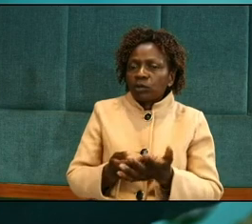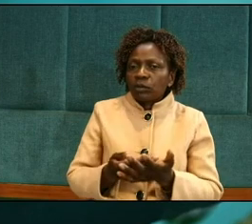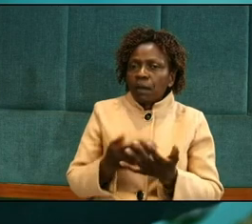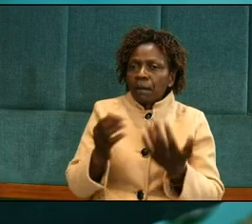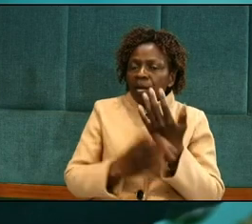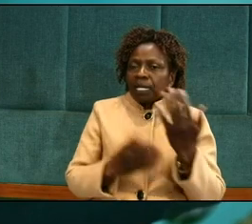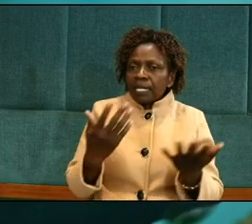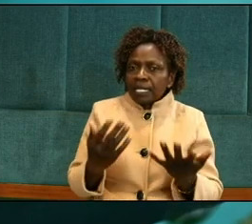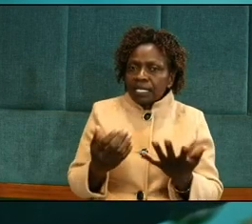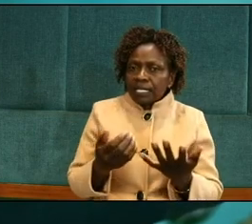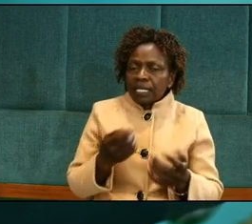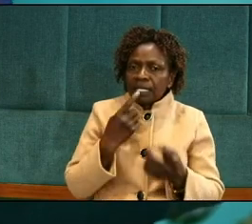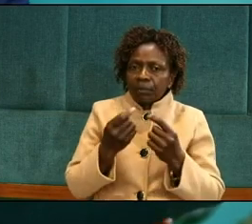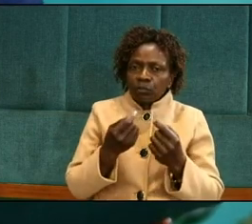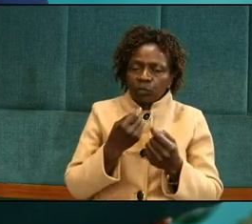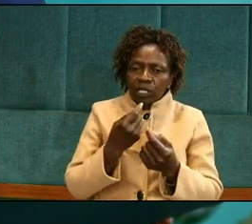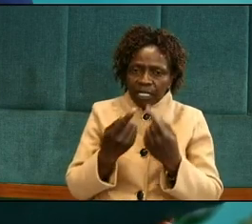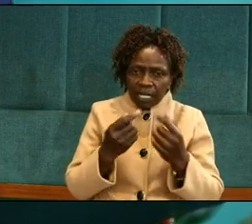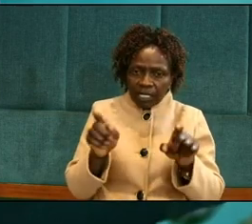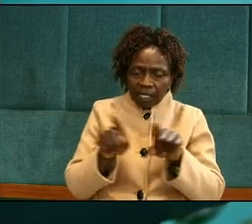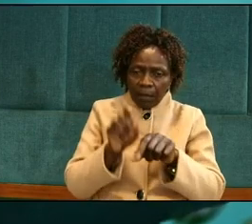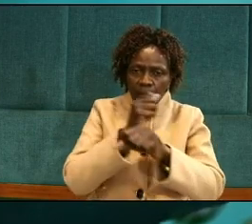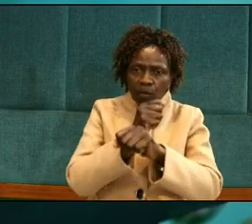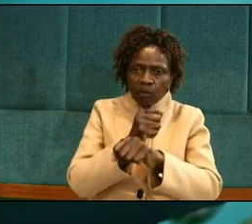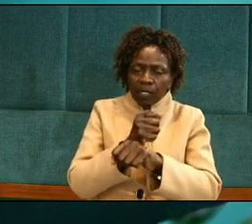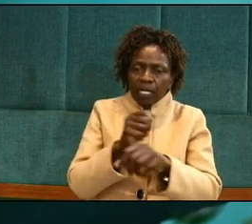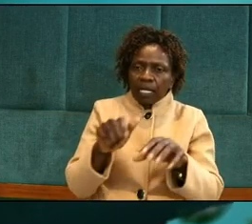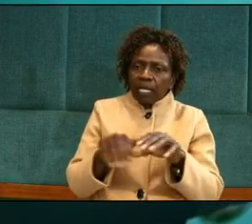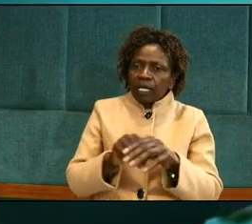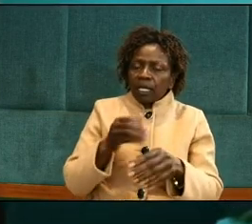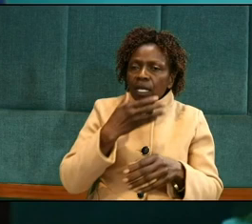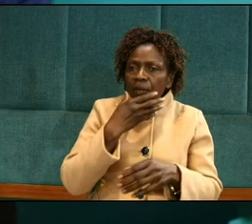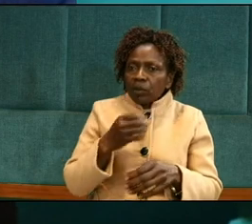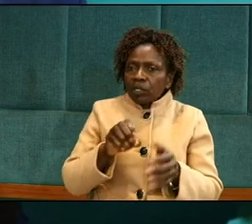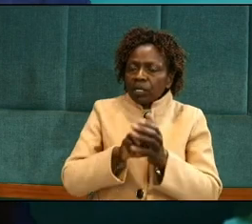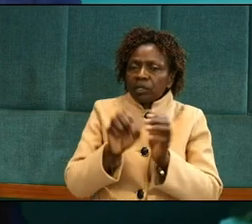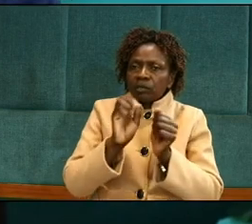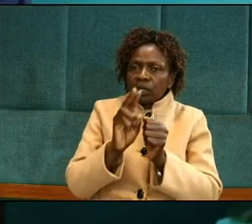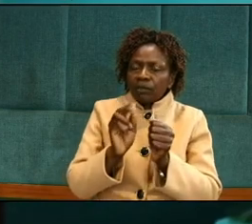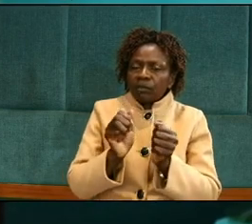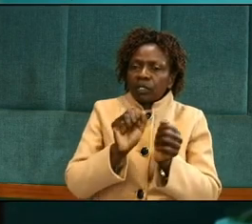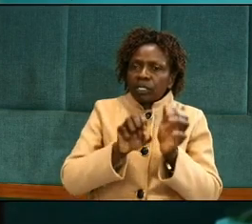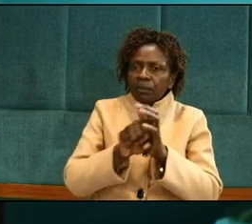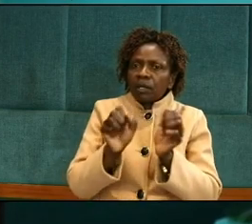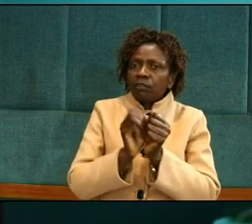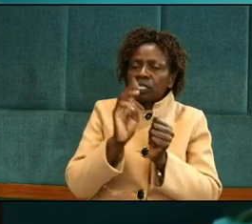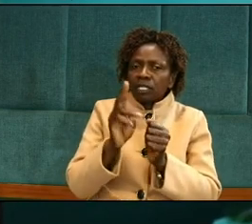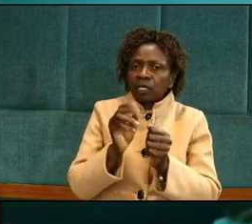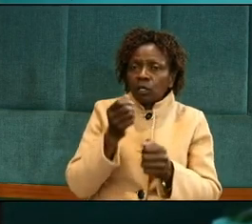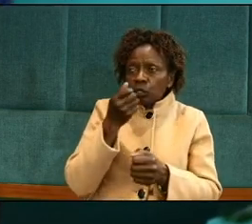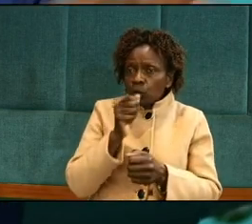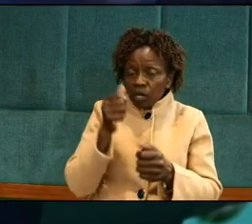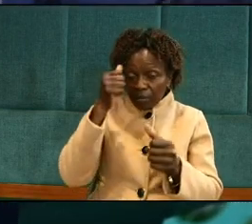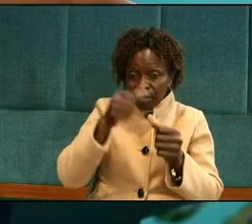suggested by Paul in Hebrews chapter 13 and verse 4, the last part. And so, reminding